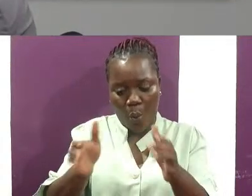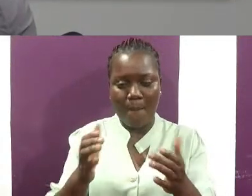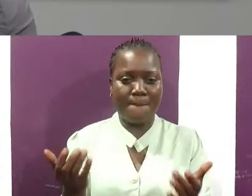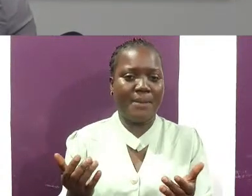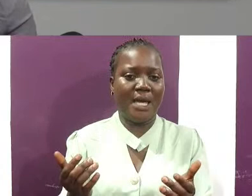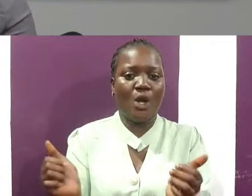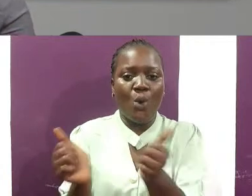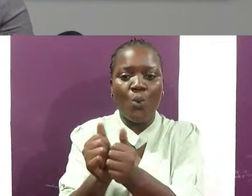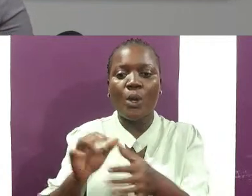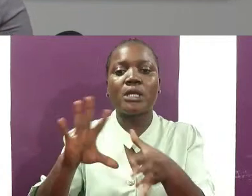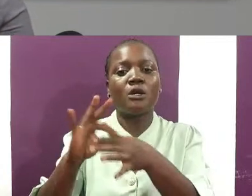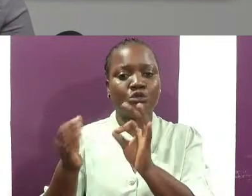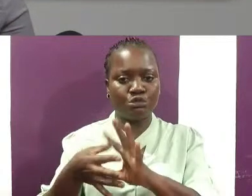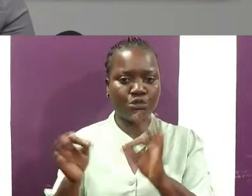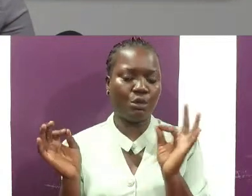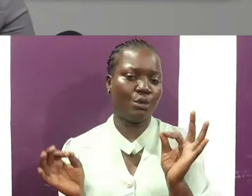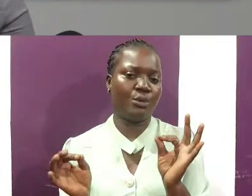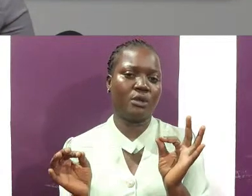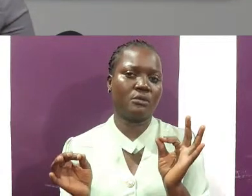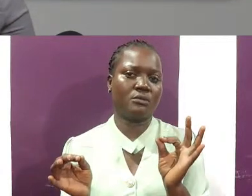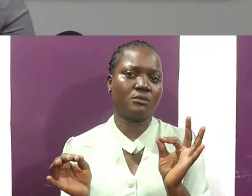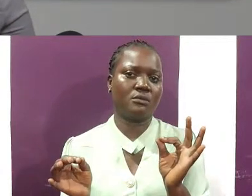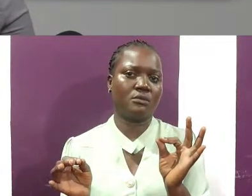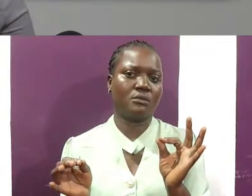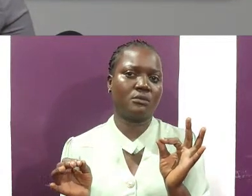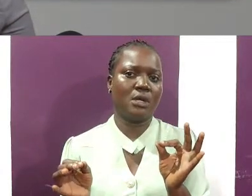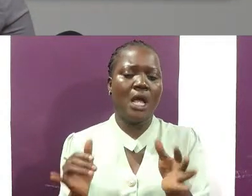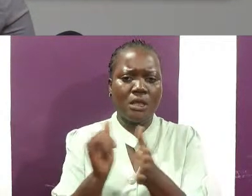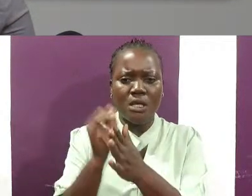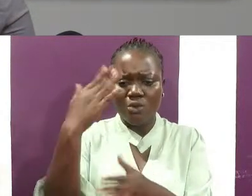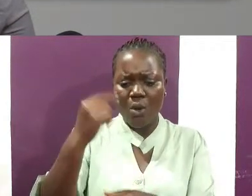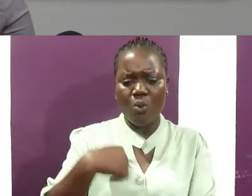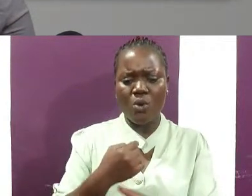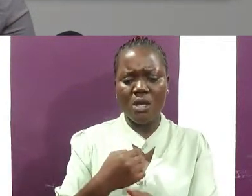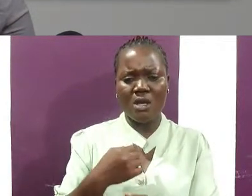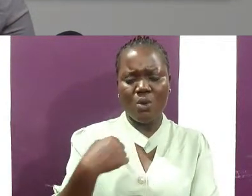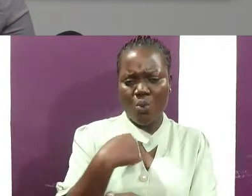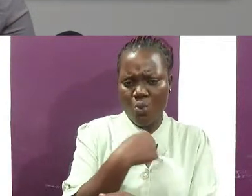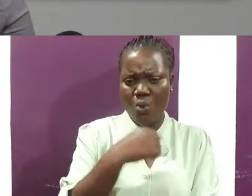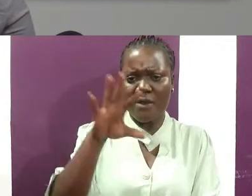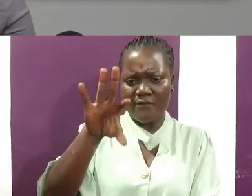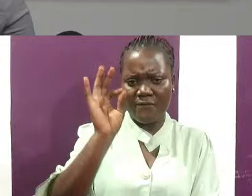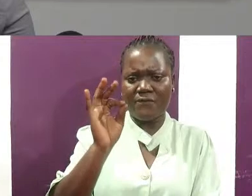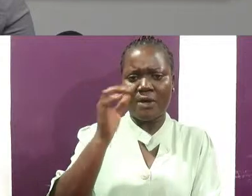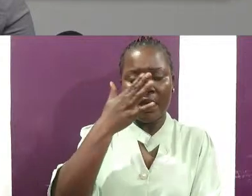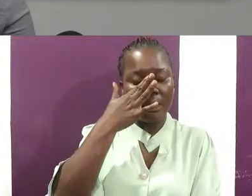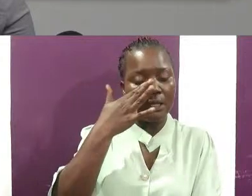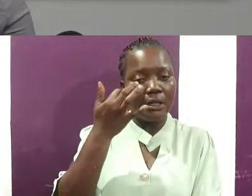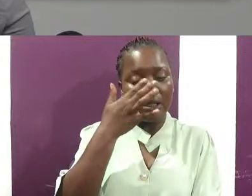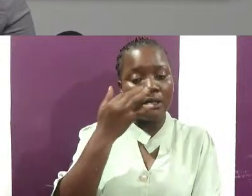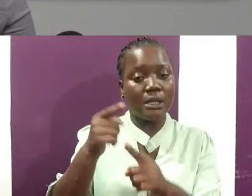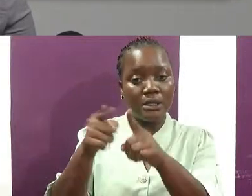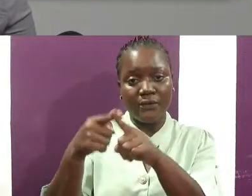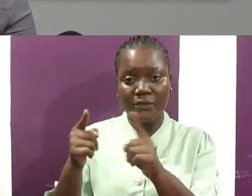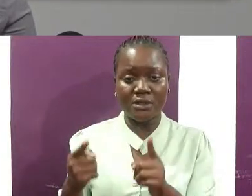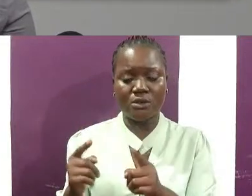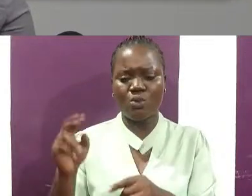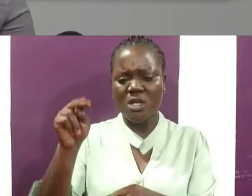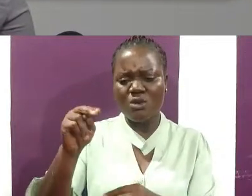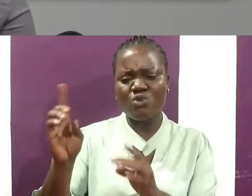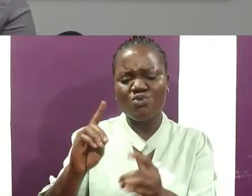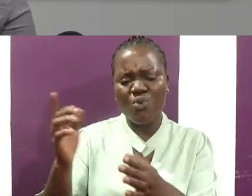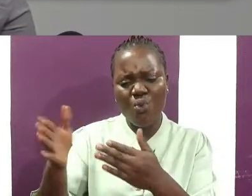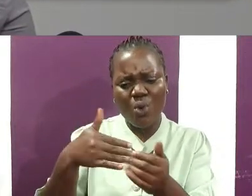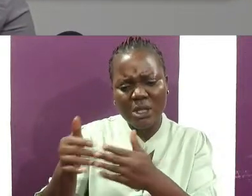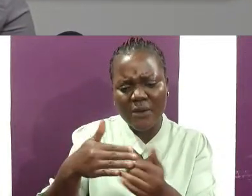And that's what we find. The difference is we have to do what the Bible says. And if we're not going to do what the Bible says, then we're not